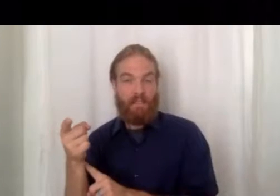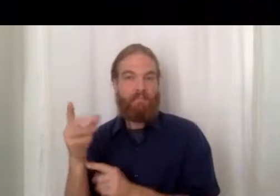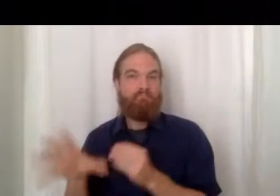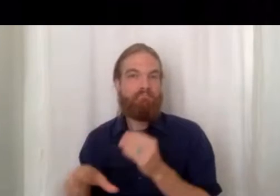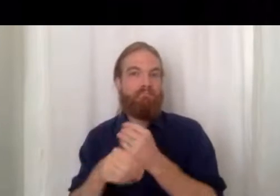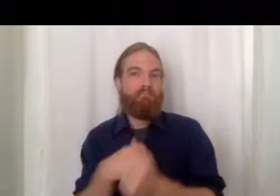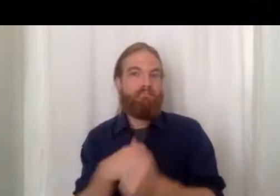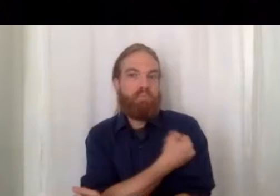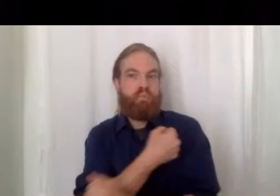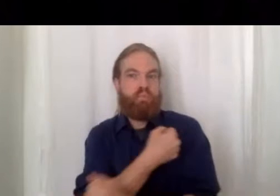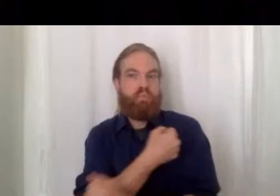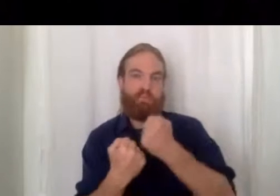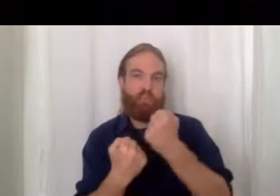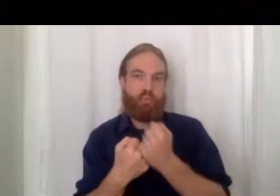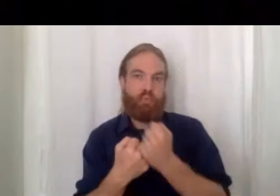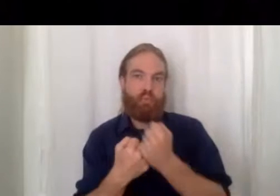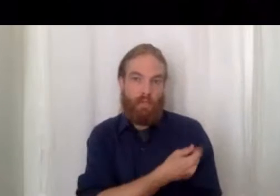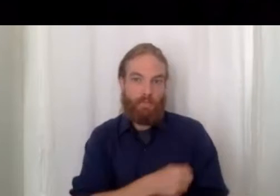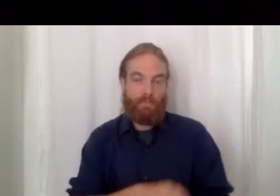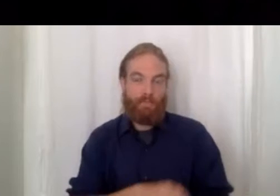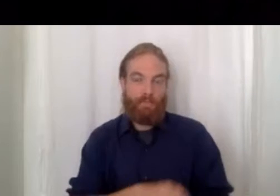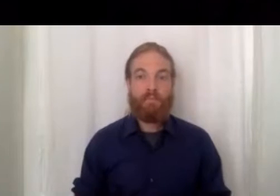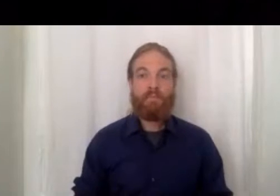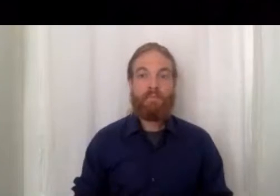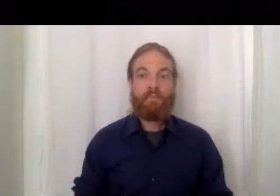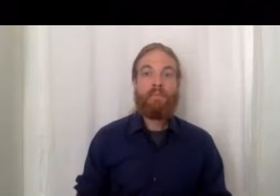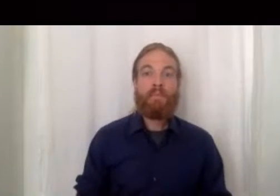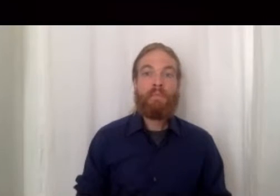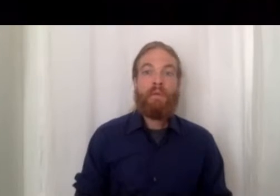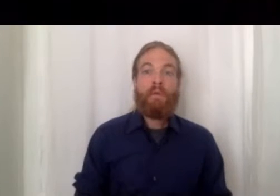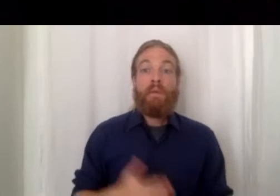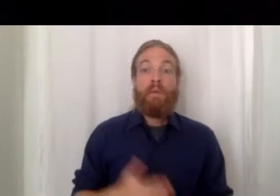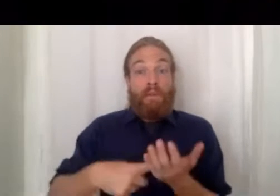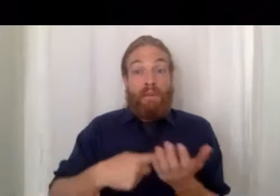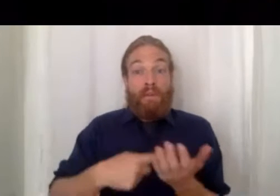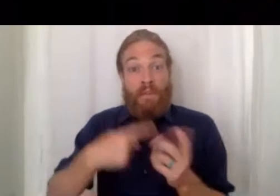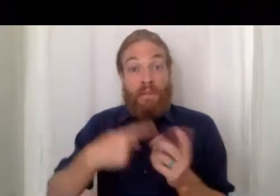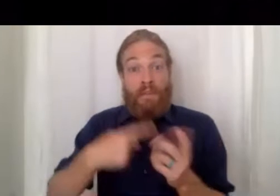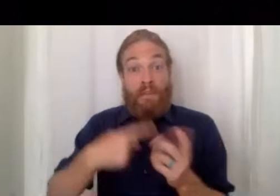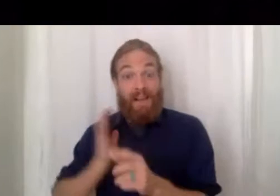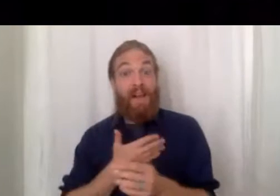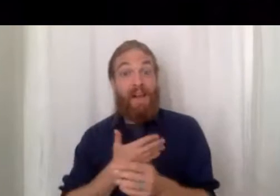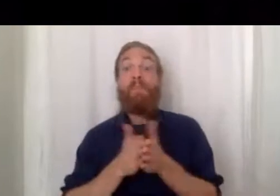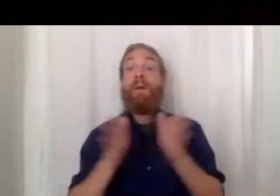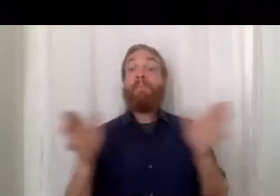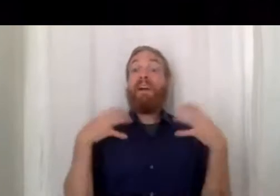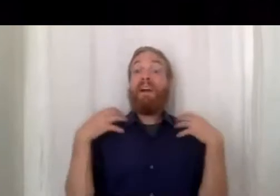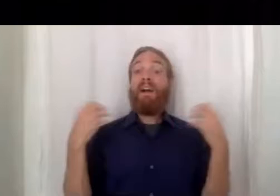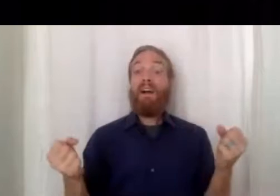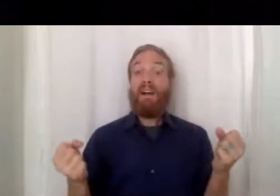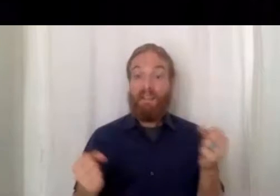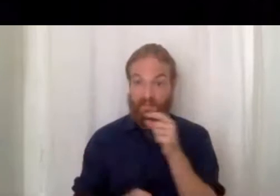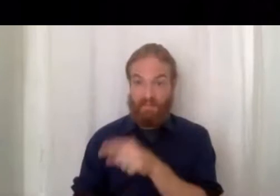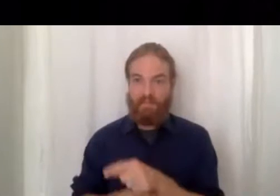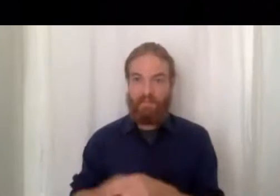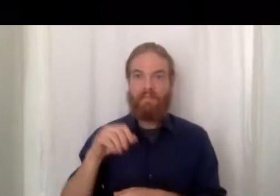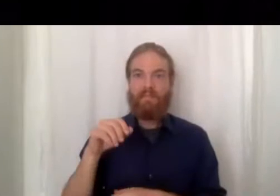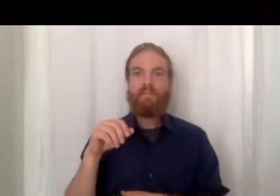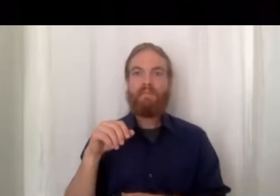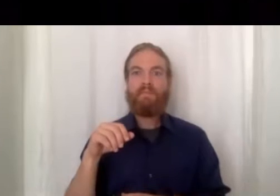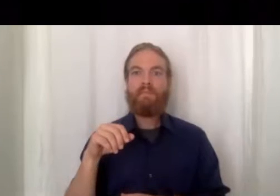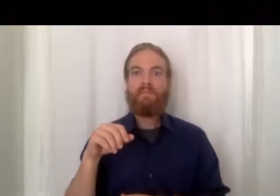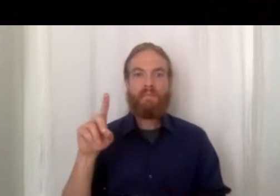Health South site? Yes, Dr. Vu. I apologize, I'm not clear on this. I'm assuming the lease